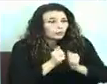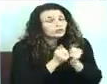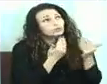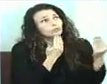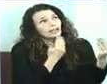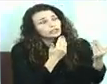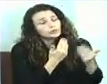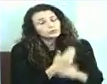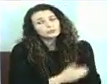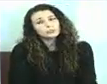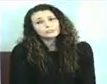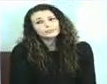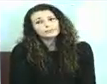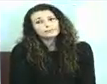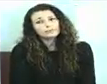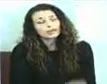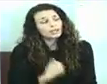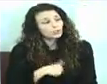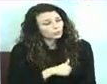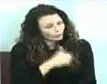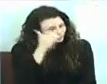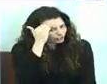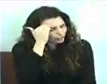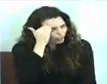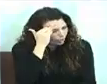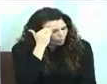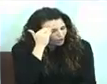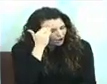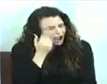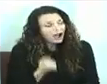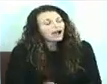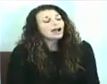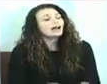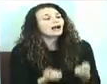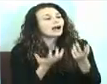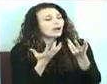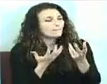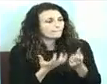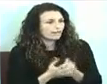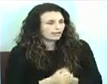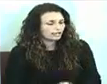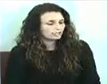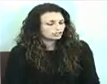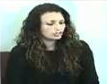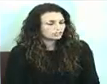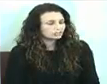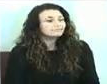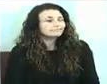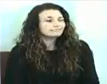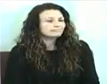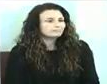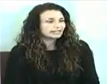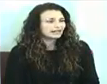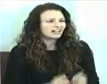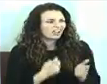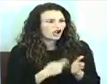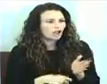gratitude, knowing how much it cost.